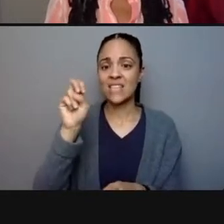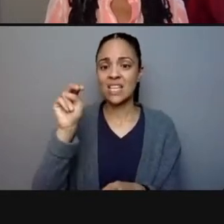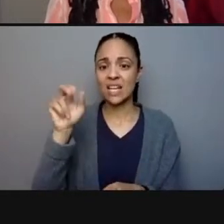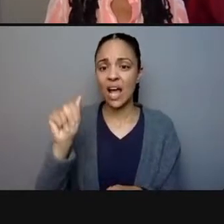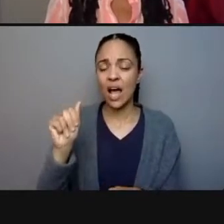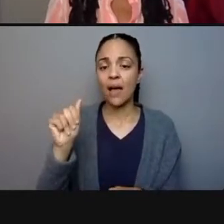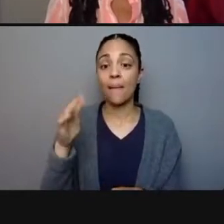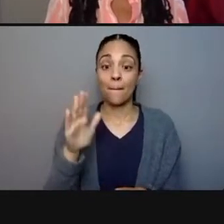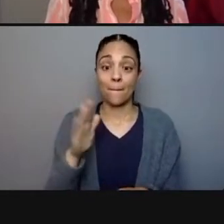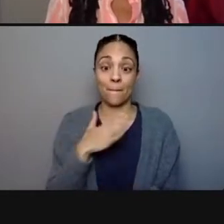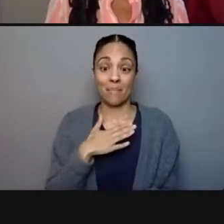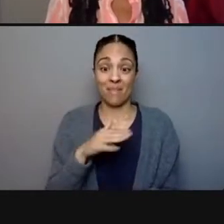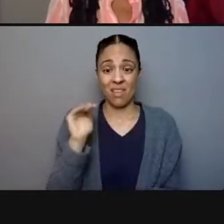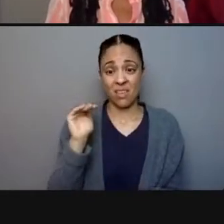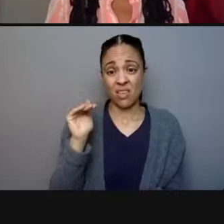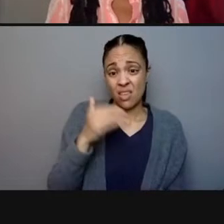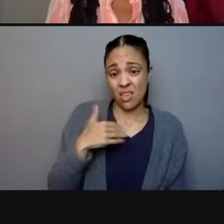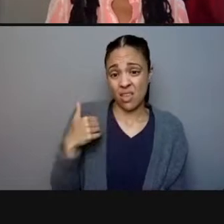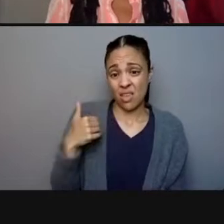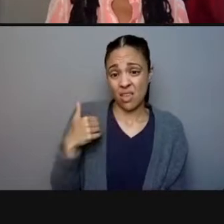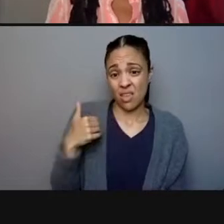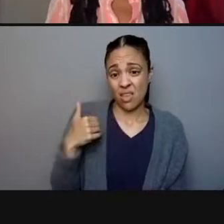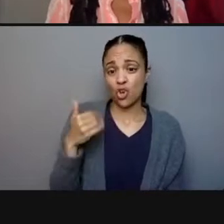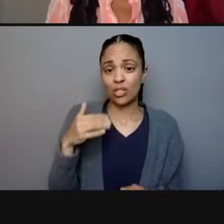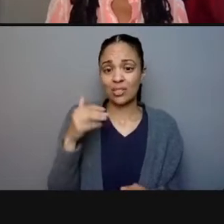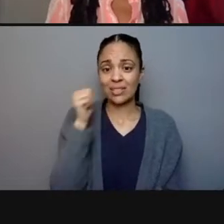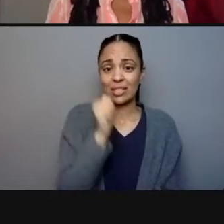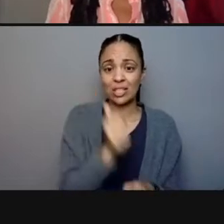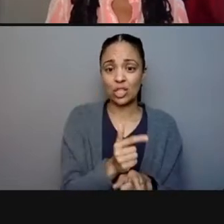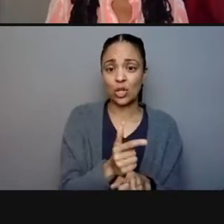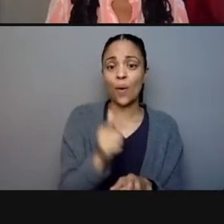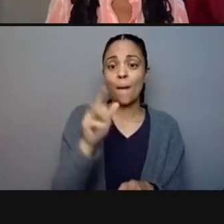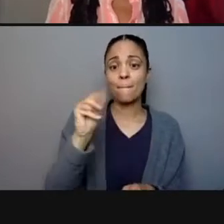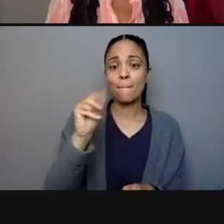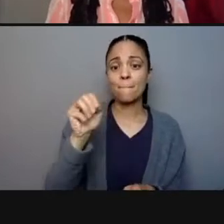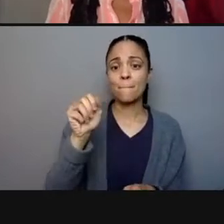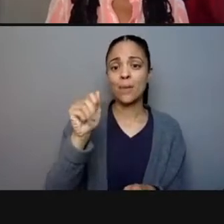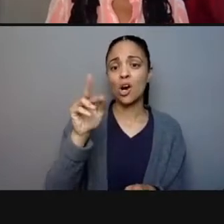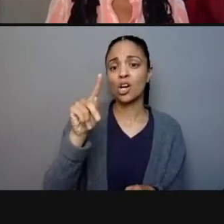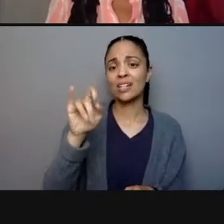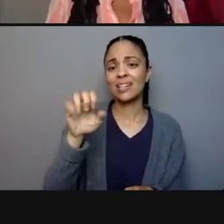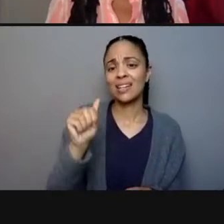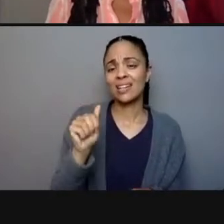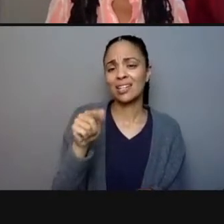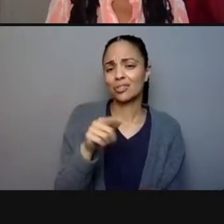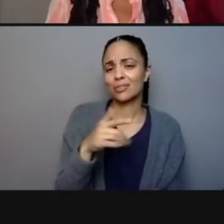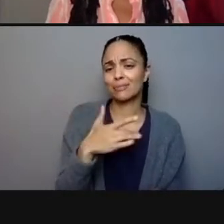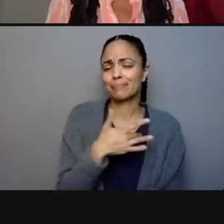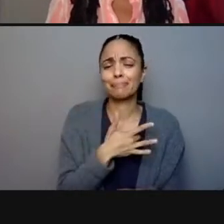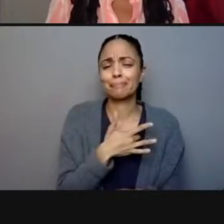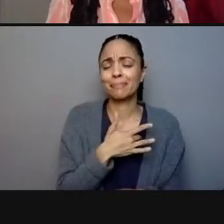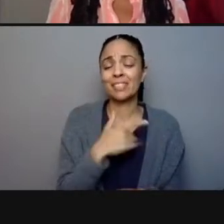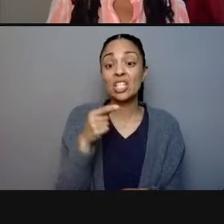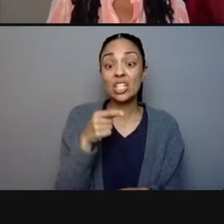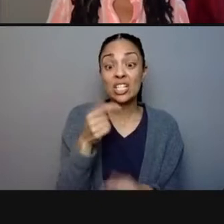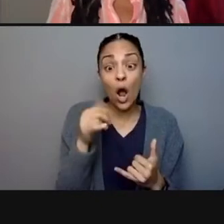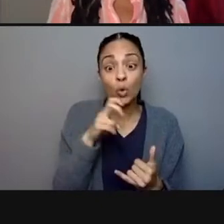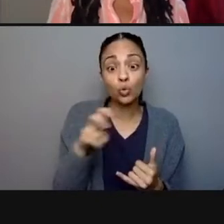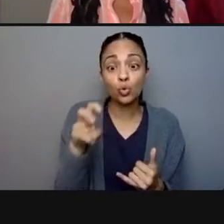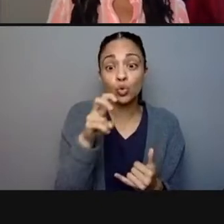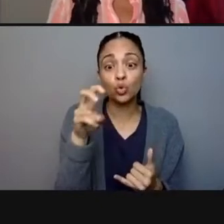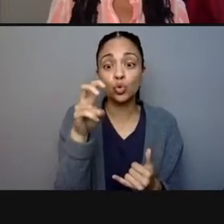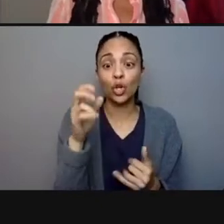who's the heart of the family. My youngest sister Martina is huge voice. She's actually on the tour with Lion King right now, playing